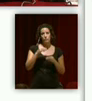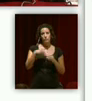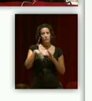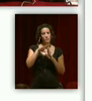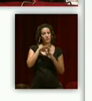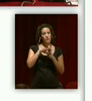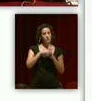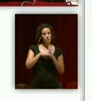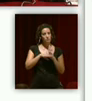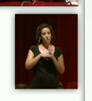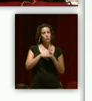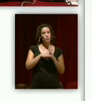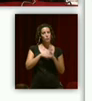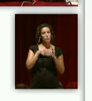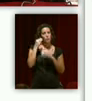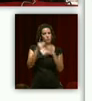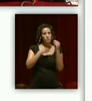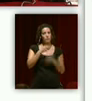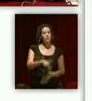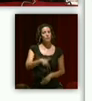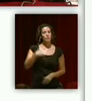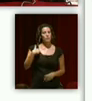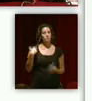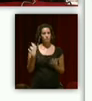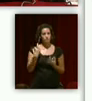in general terms,